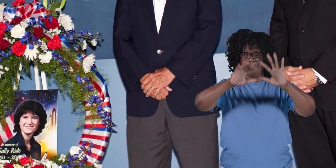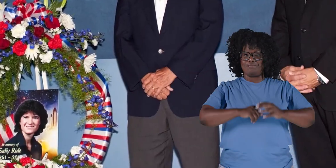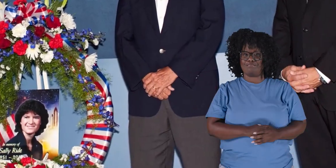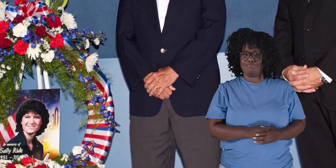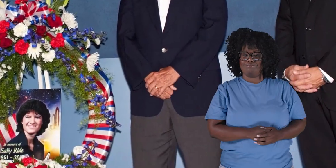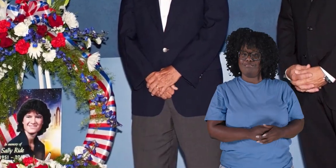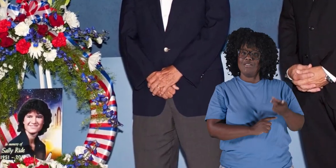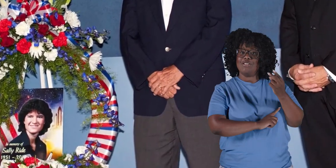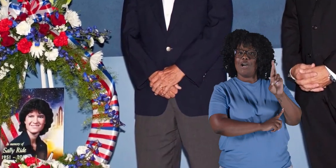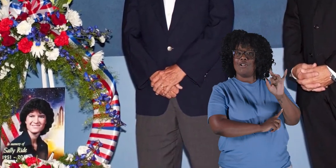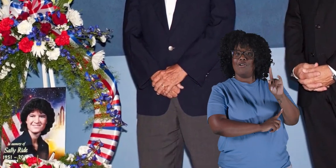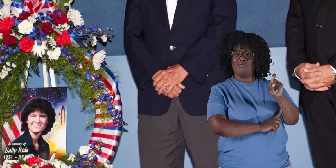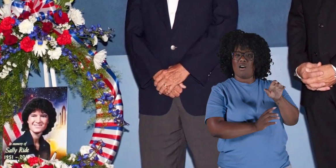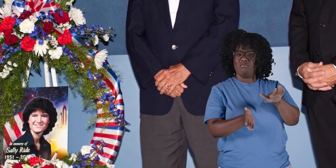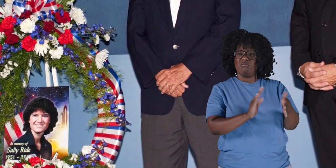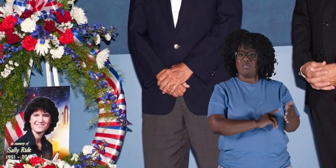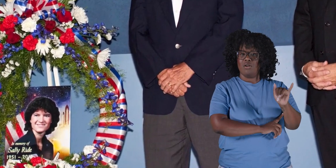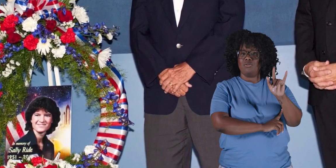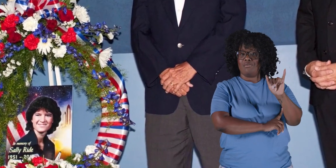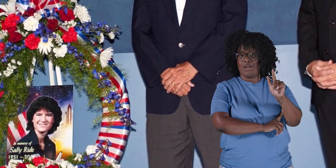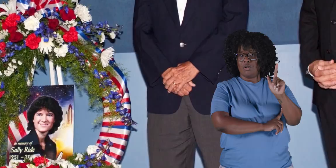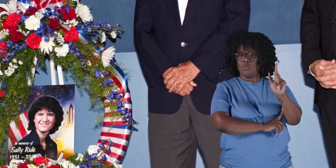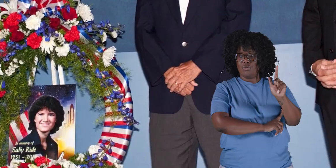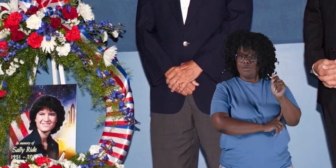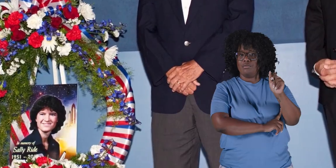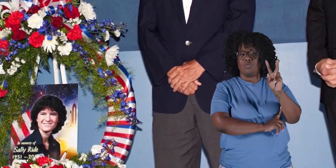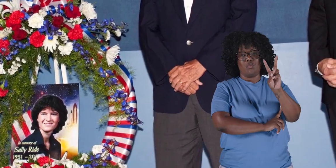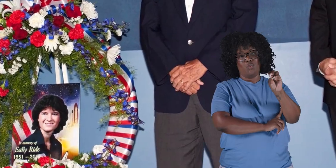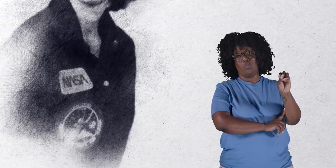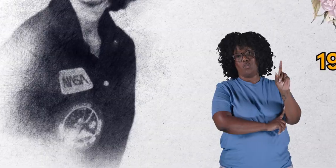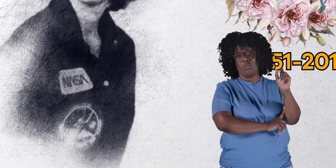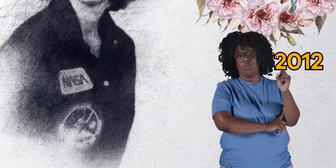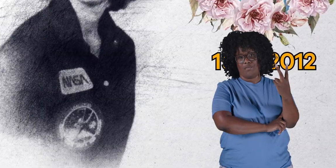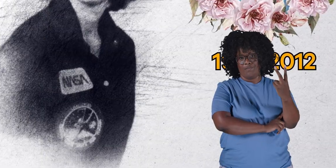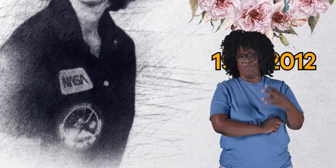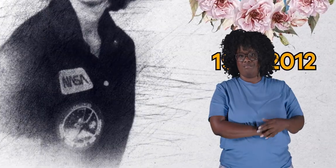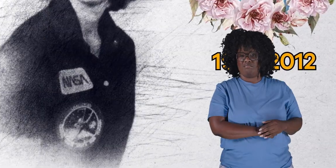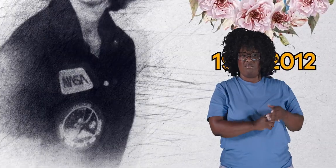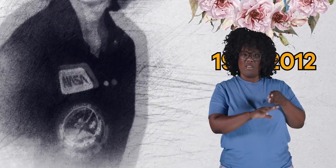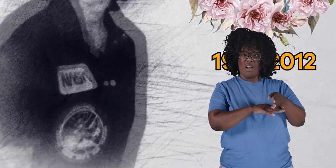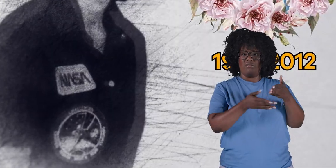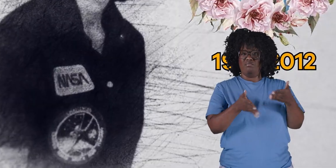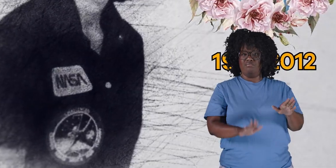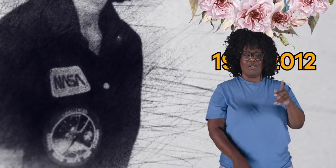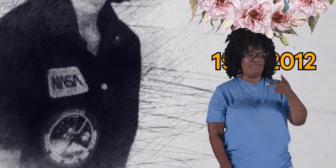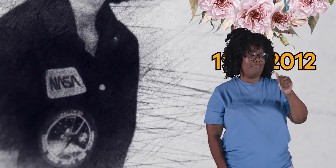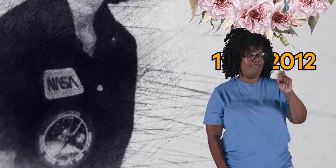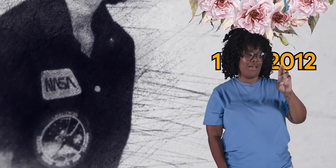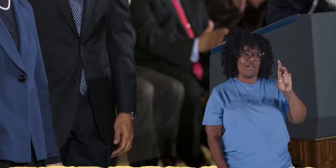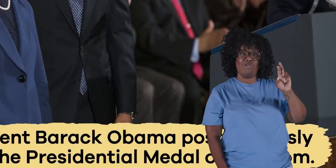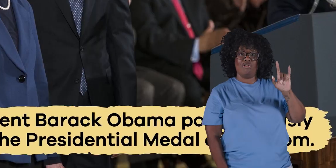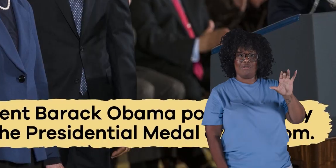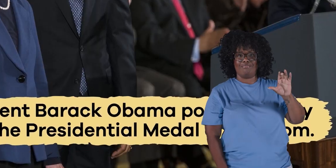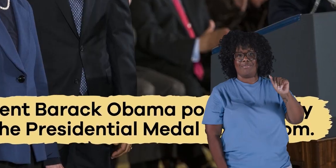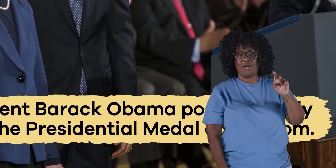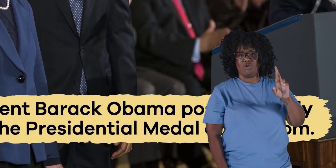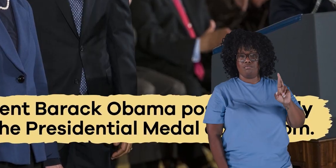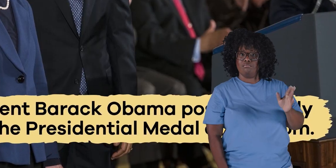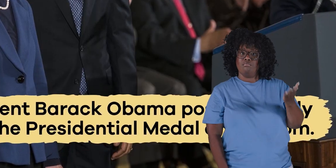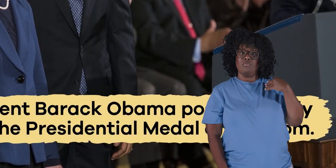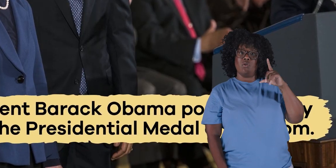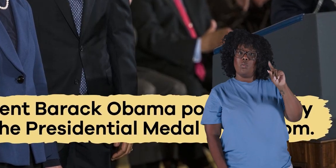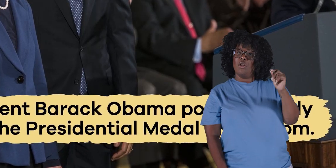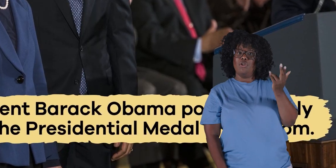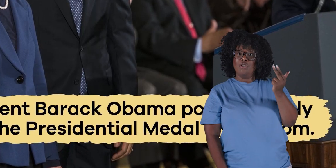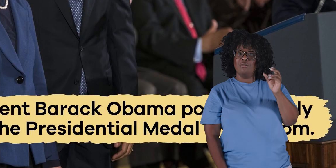Dr. Sally Ride died on July 23, 2012, after battling pancreatic cancer. In 2013,